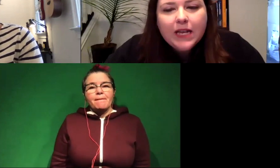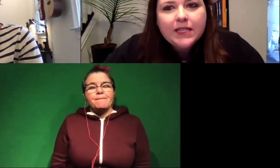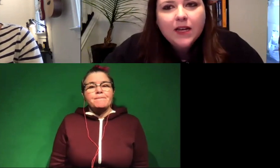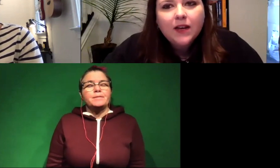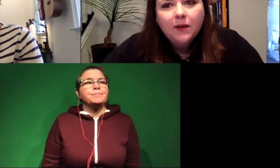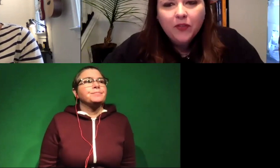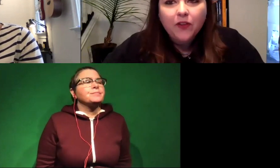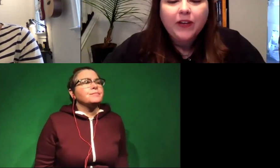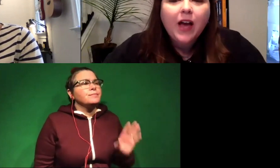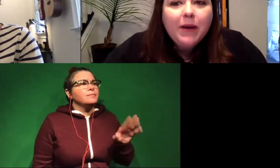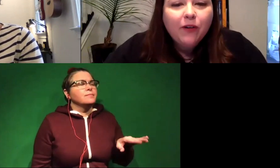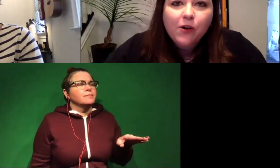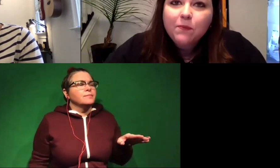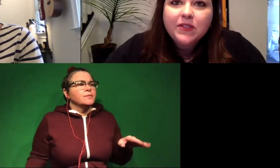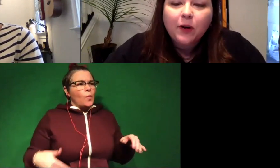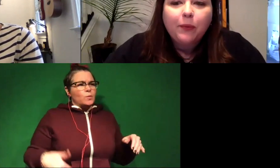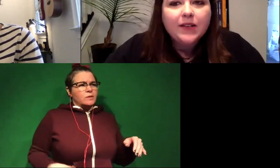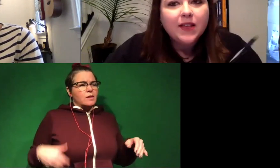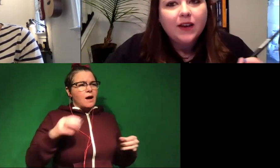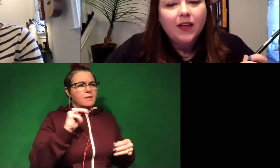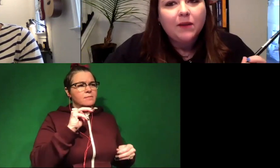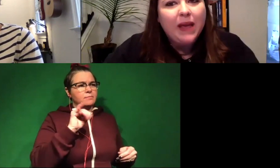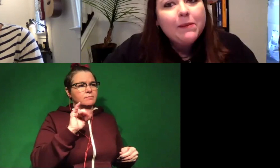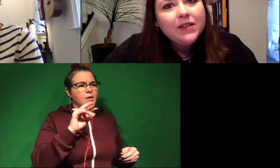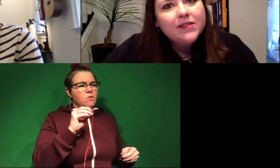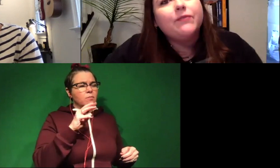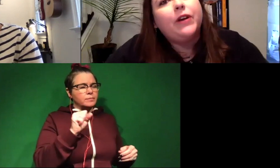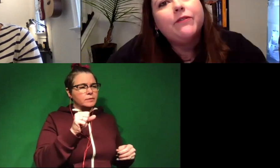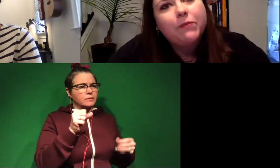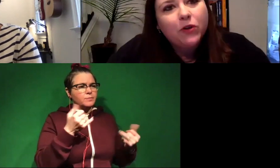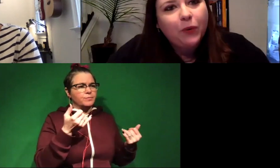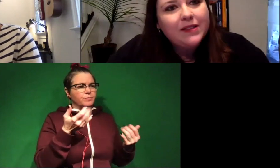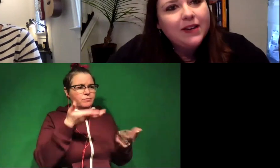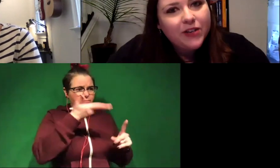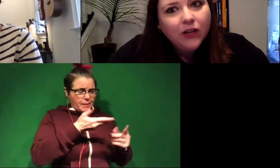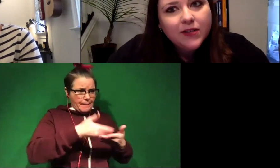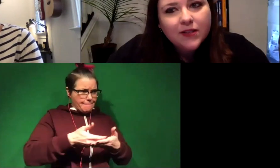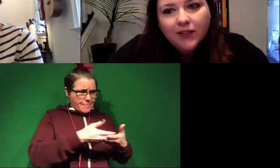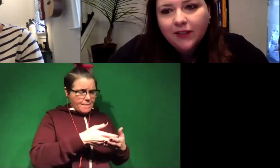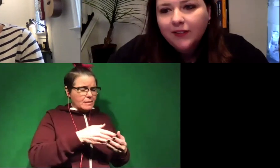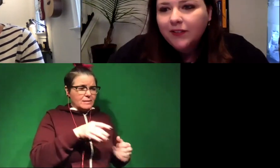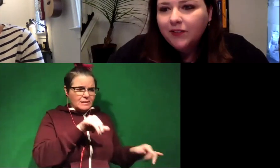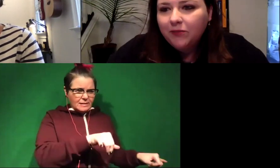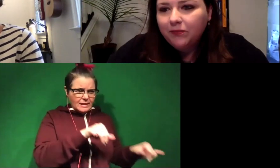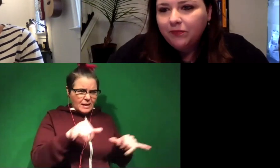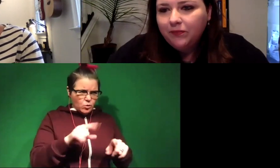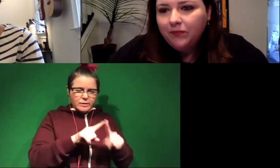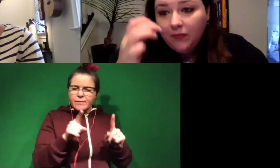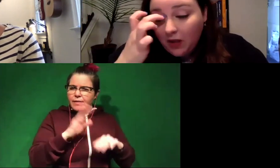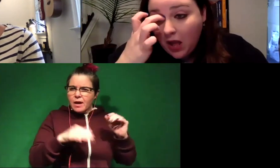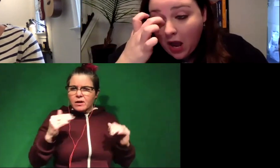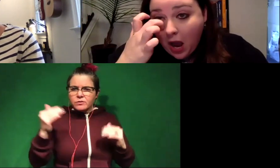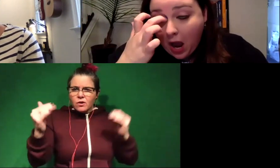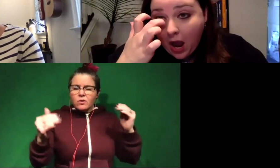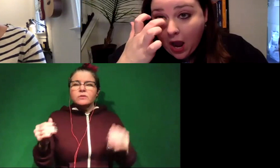So are the gut microbes that are present in babies different from those present in adults? Yes,